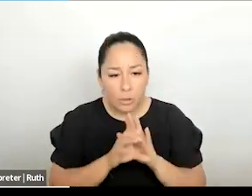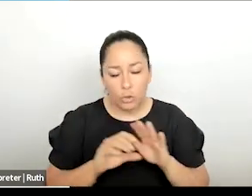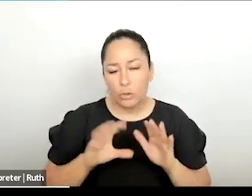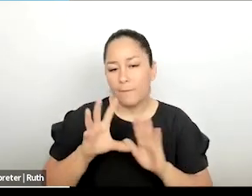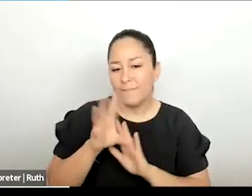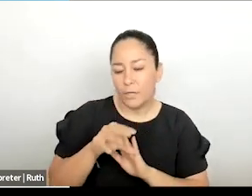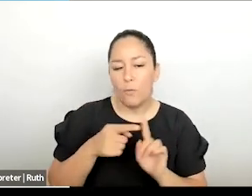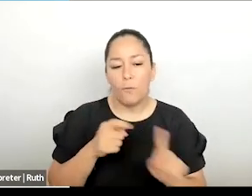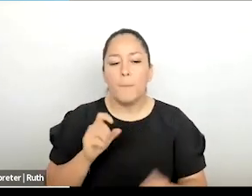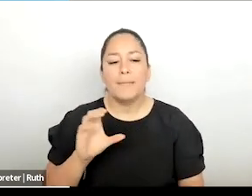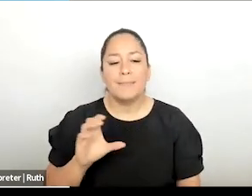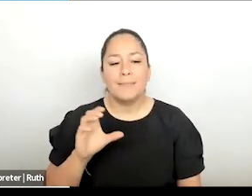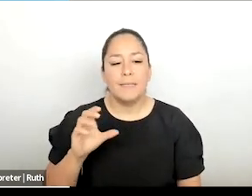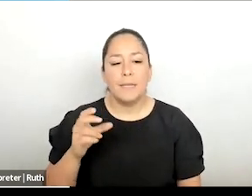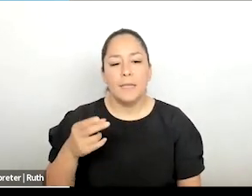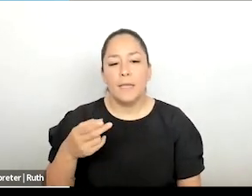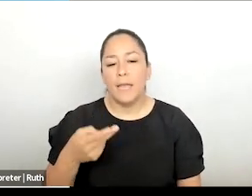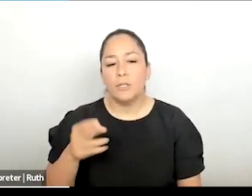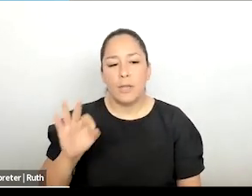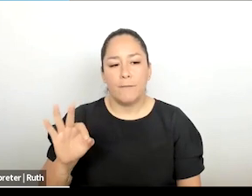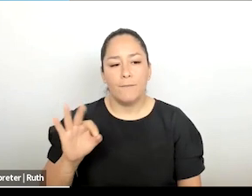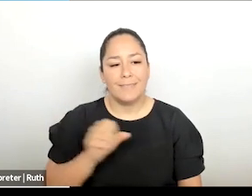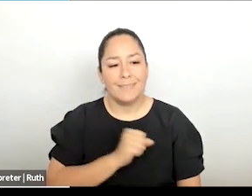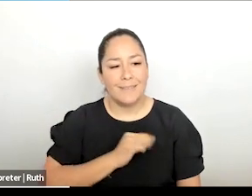staff and interpreters on our website.